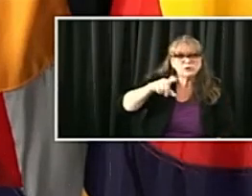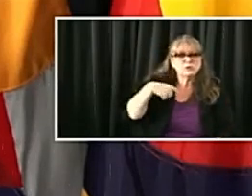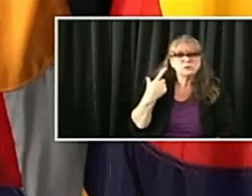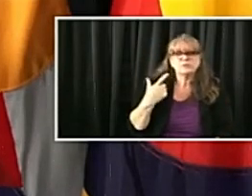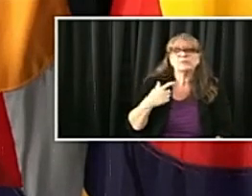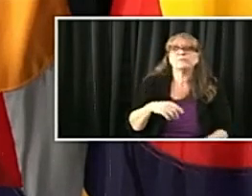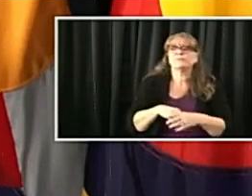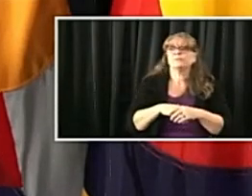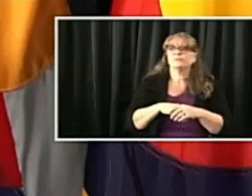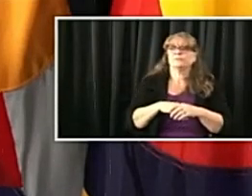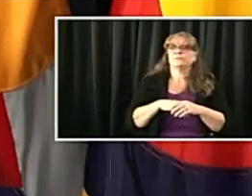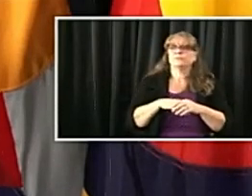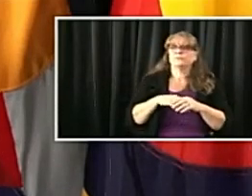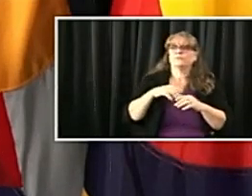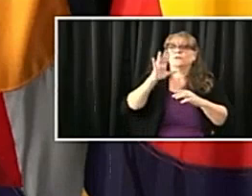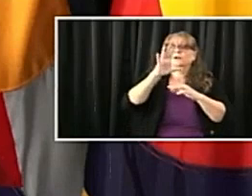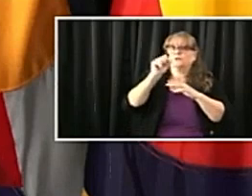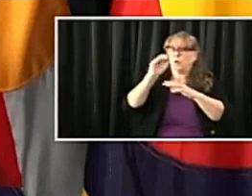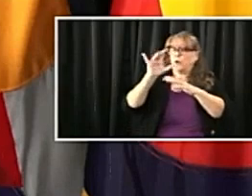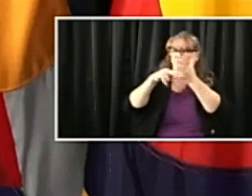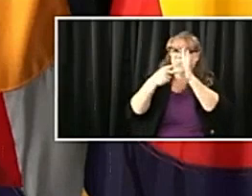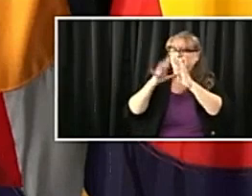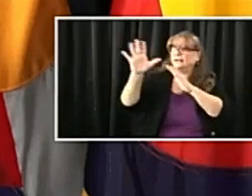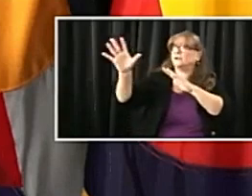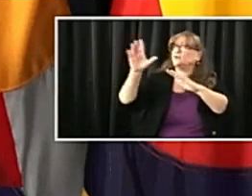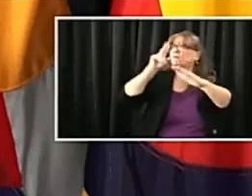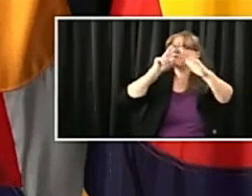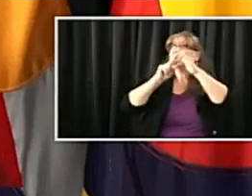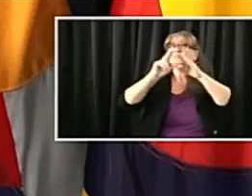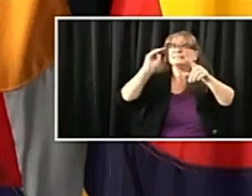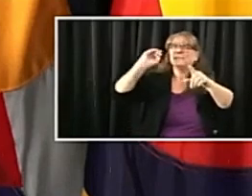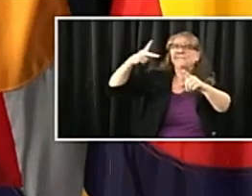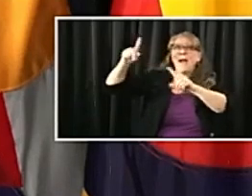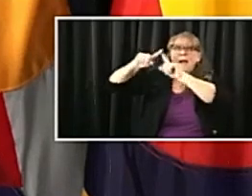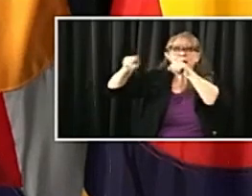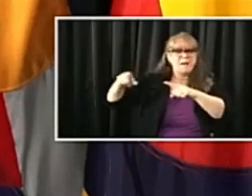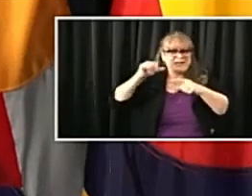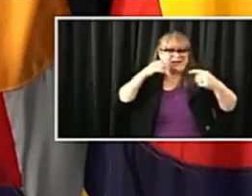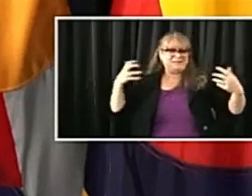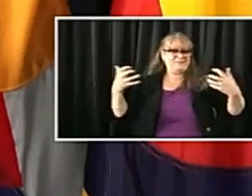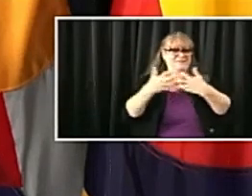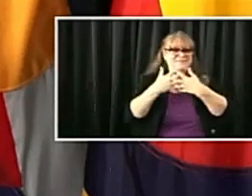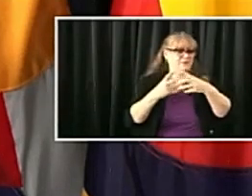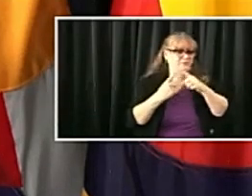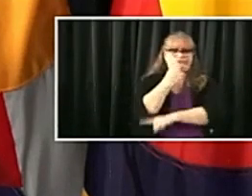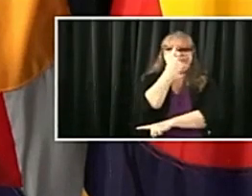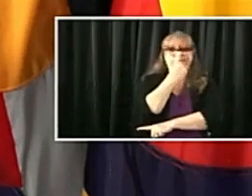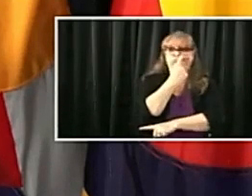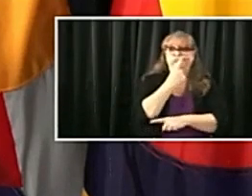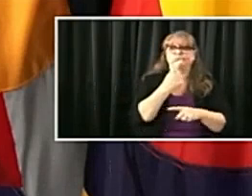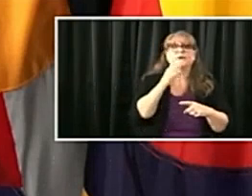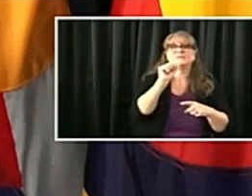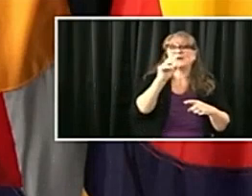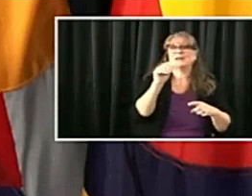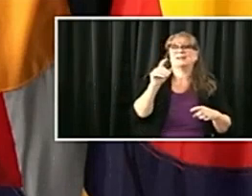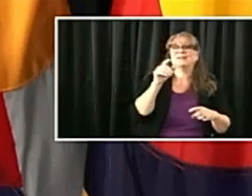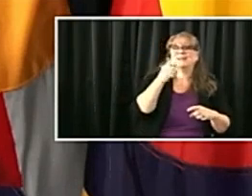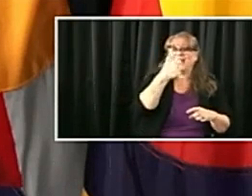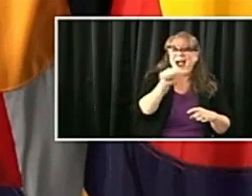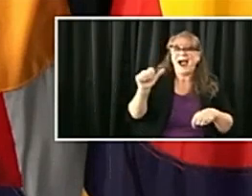We could figure that out, but wherever we are at a given time is where we'll be on the dial. There are two things that are relevant to kind